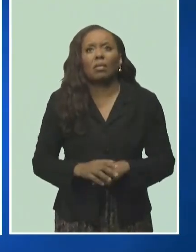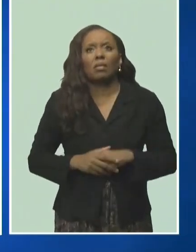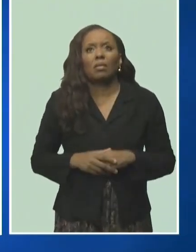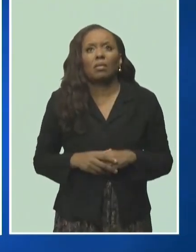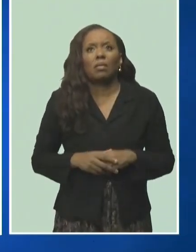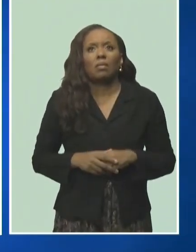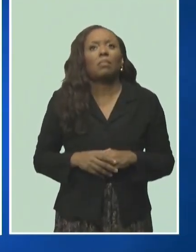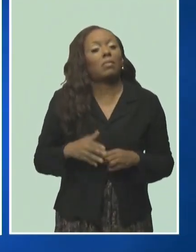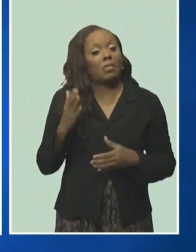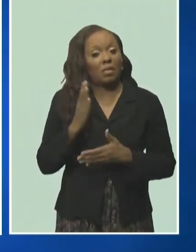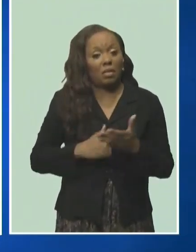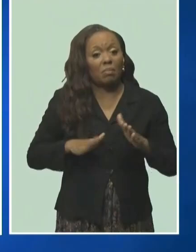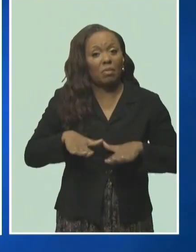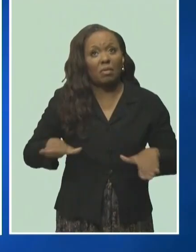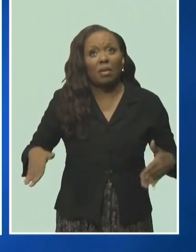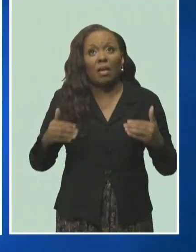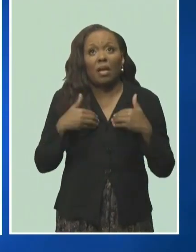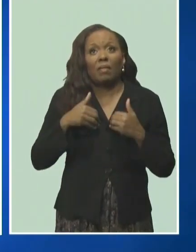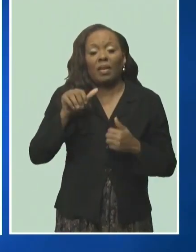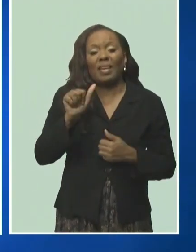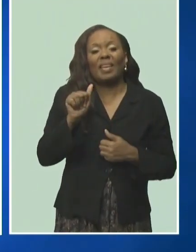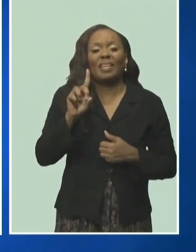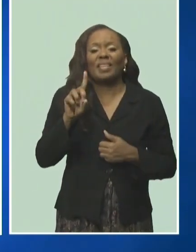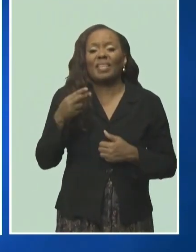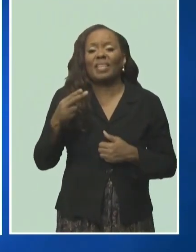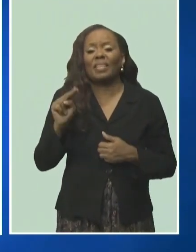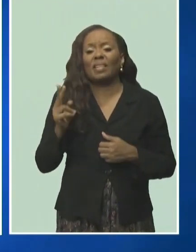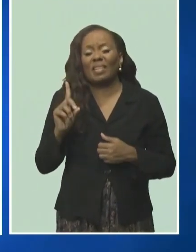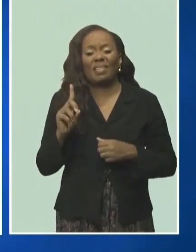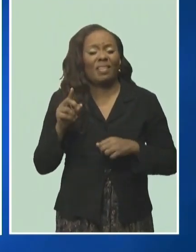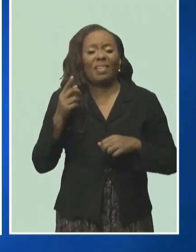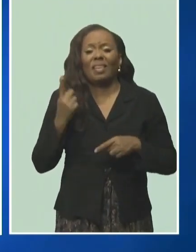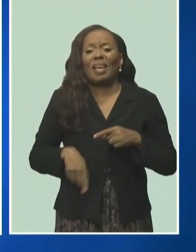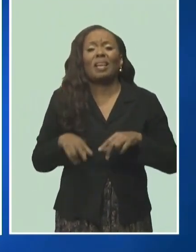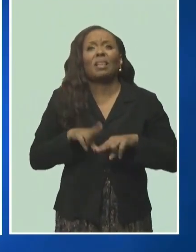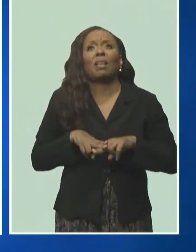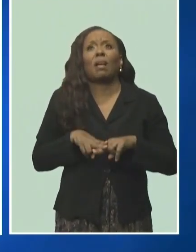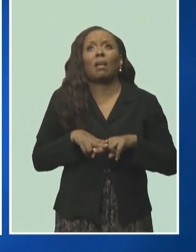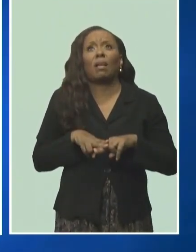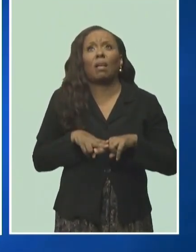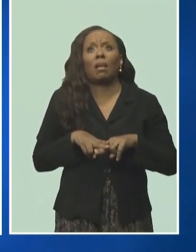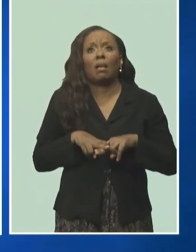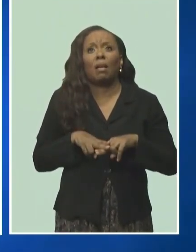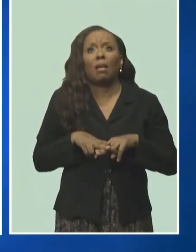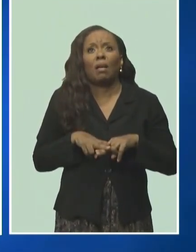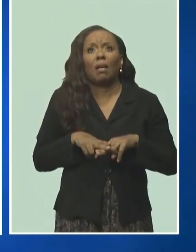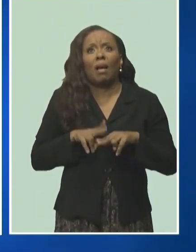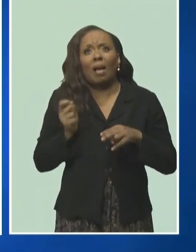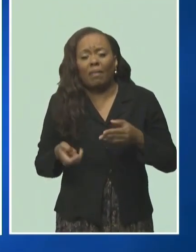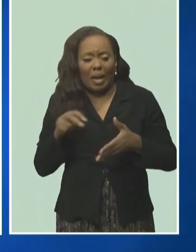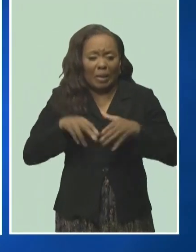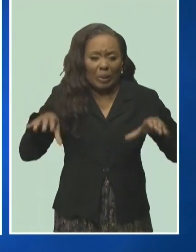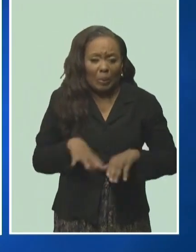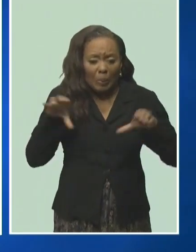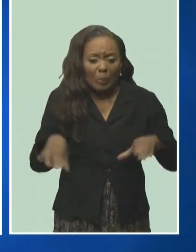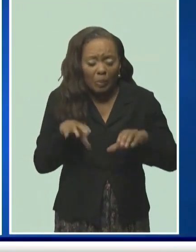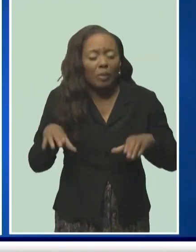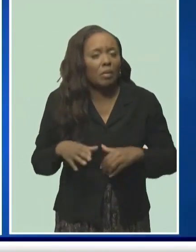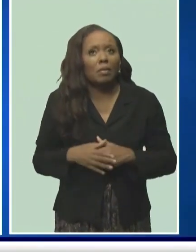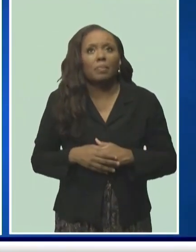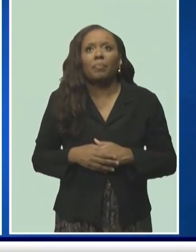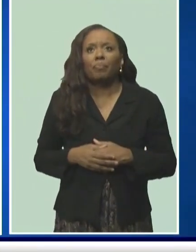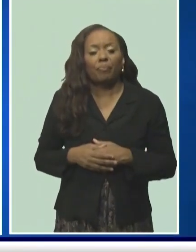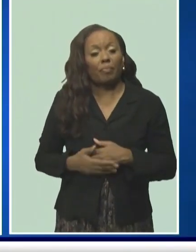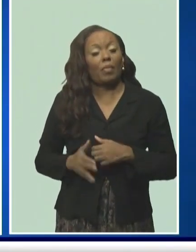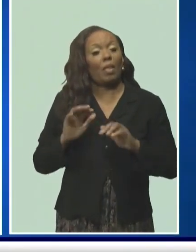got ADHD and they just can't sit down and listen to the teacher talk. They just want to do. I think how they showed the